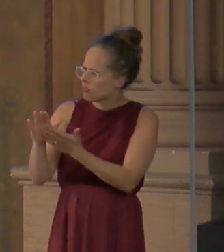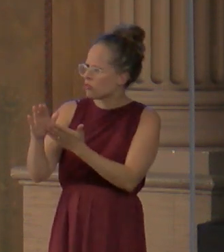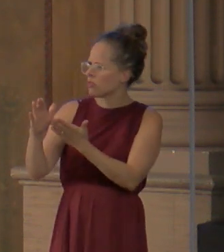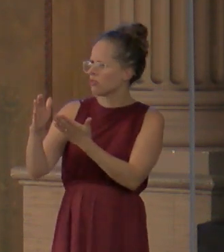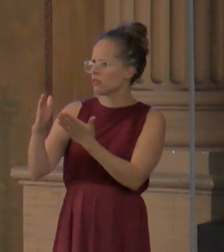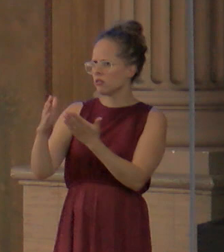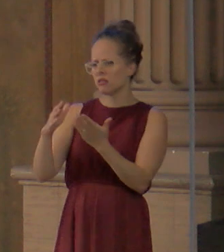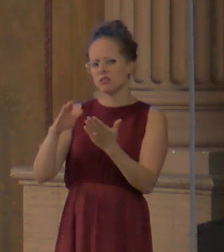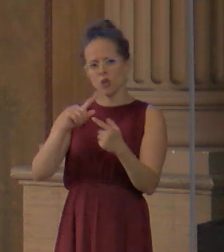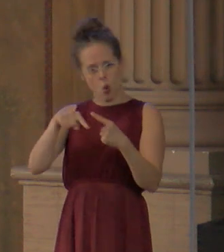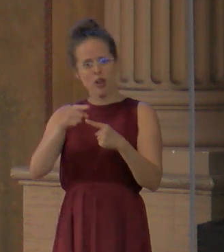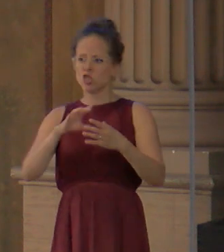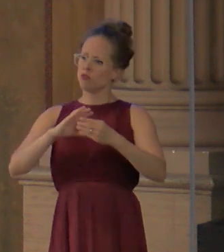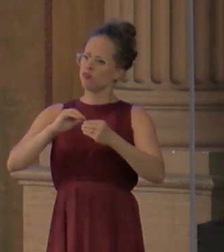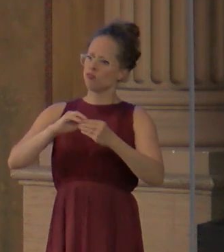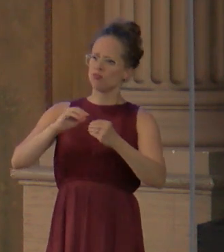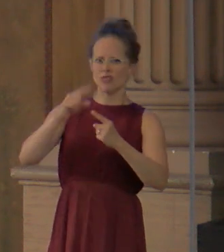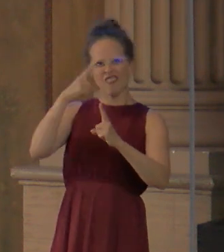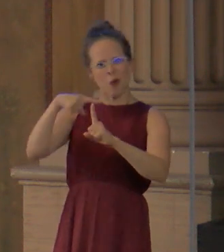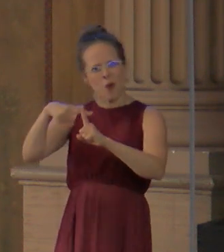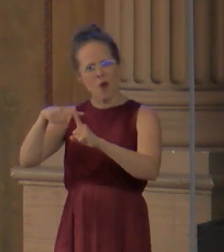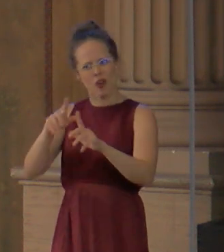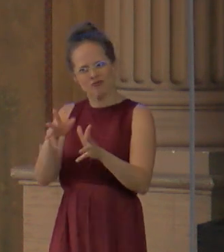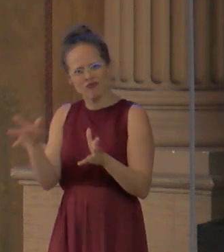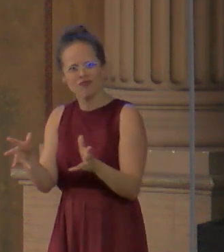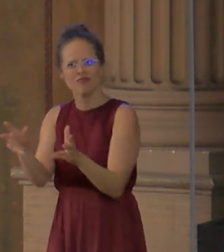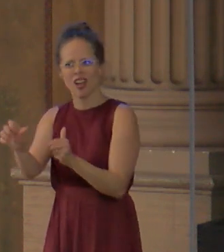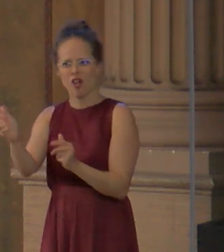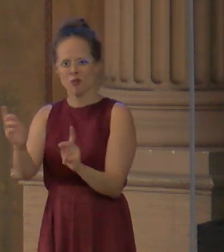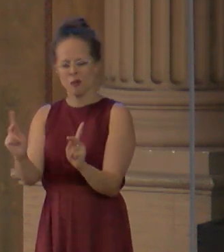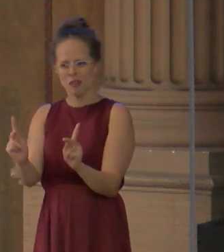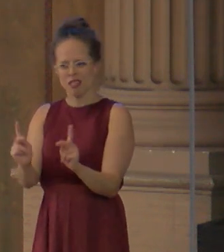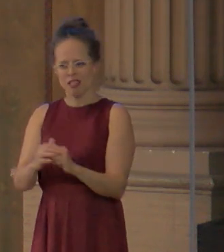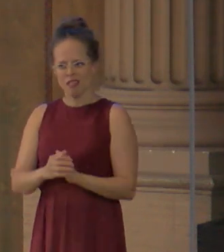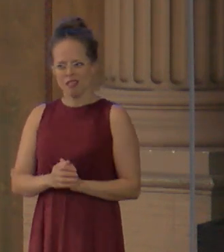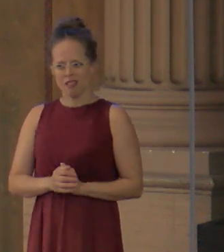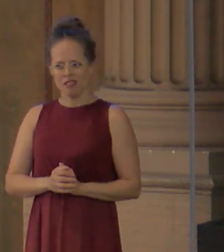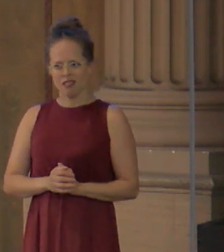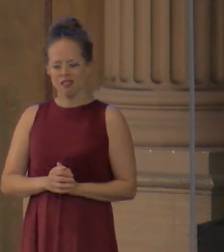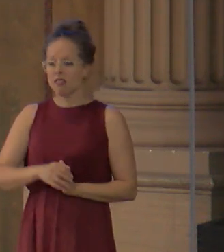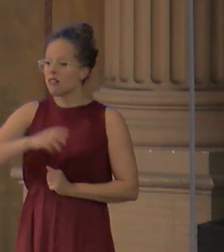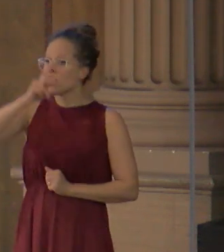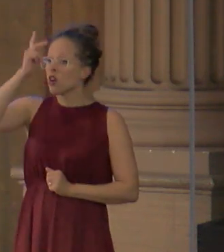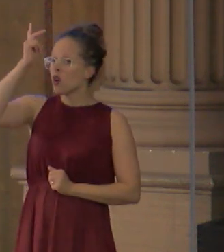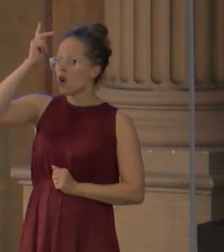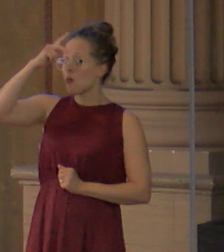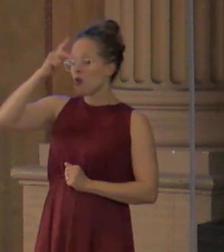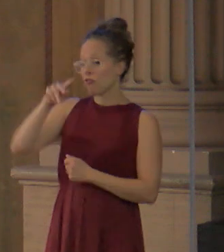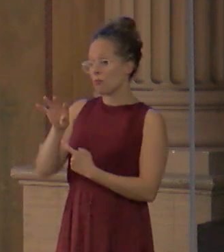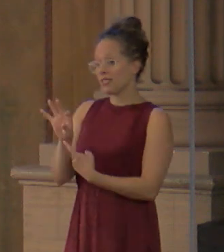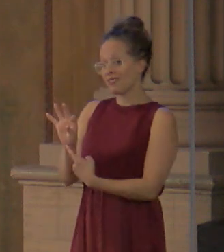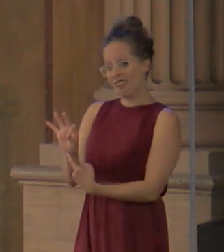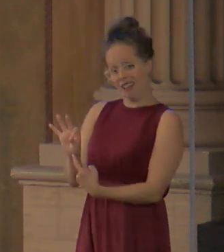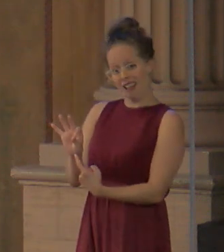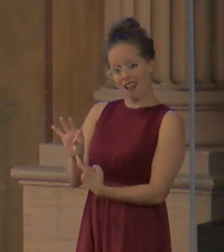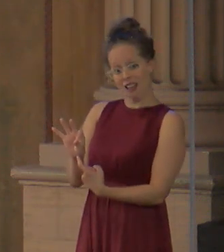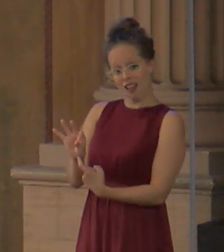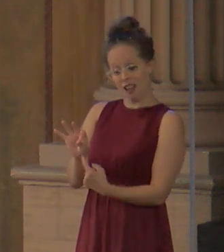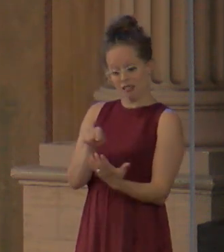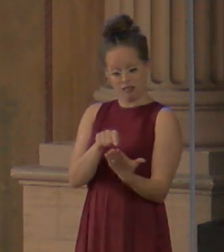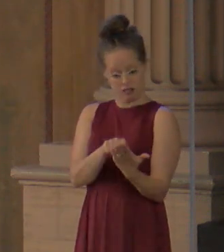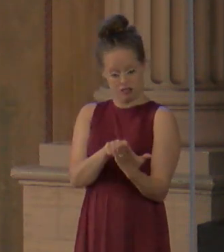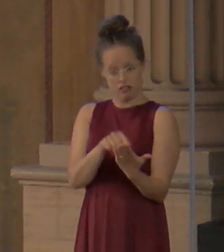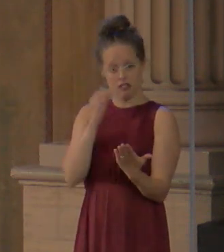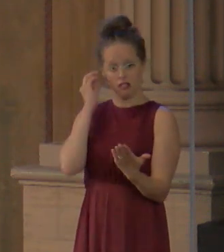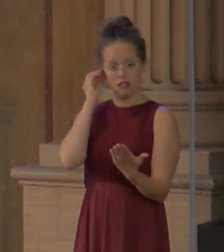the betterment of others to build them up. We'll talk more about that in a minute. As in Proverbs 8, well, in Proverbs 9, we actually hear about and